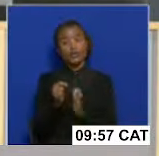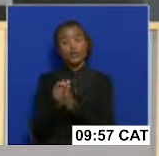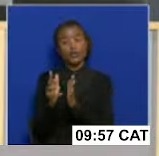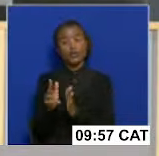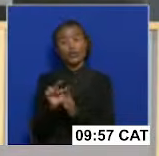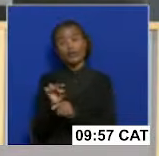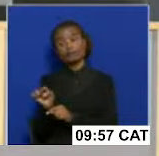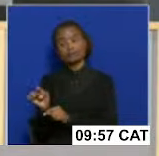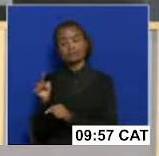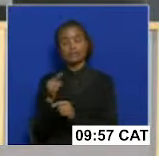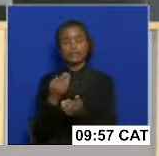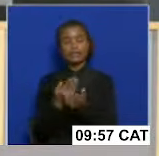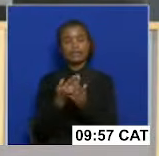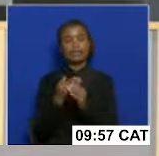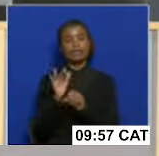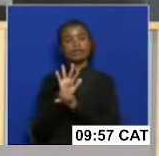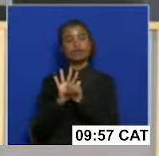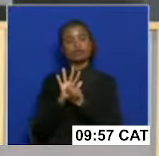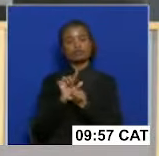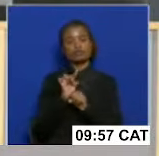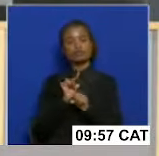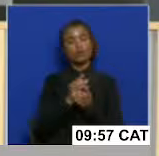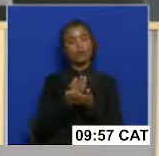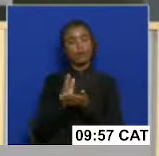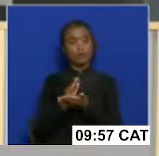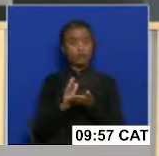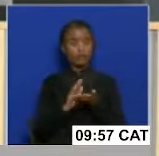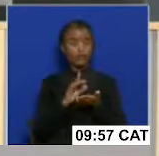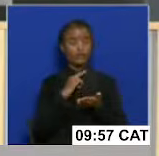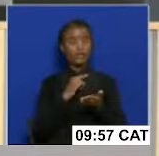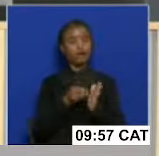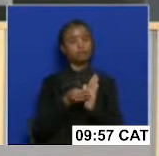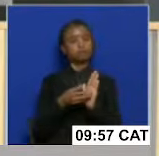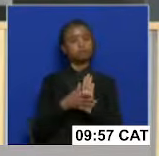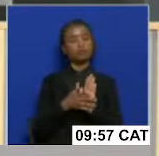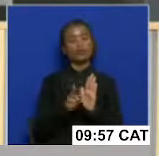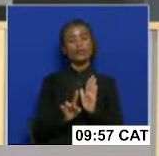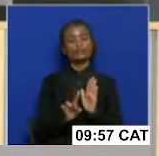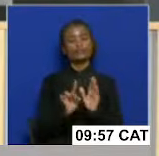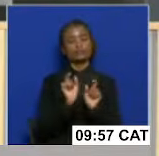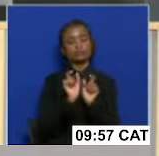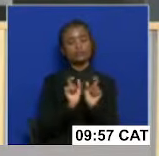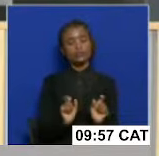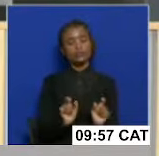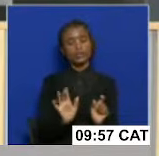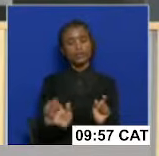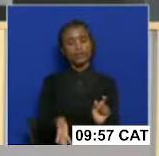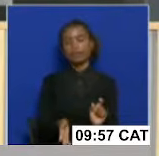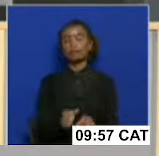right. All that remains is the text itself. All right, thank you very much. Thank you, Chair. Thank you.